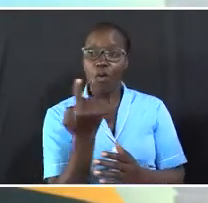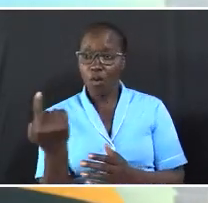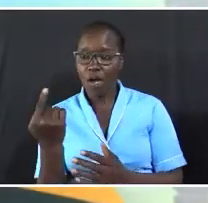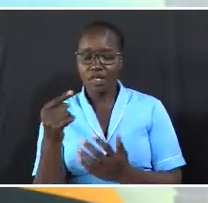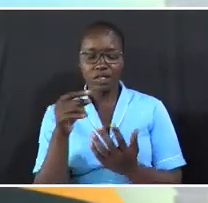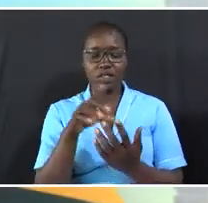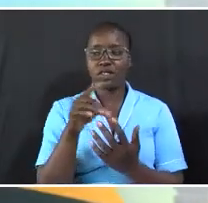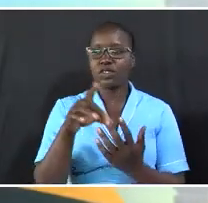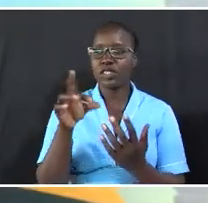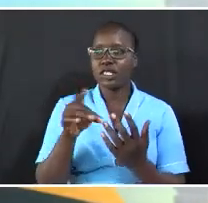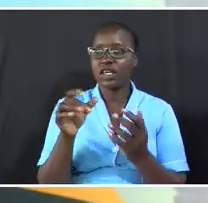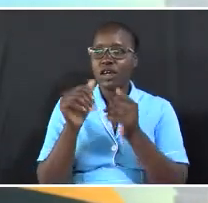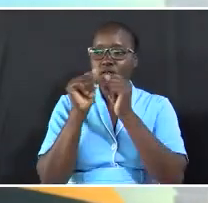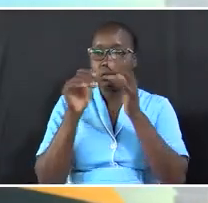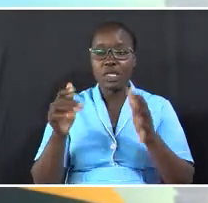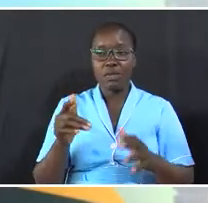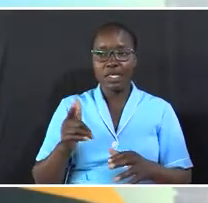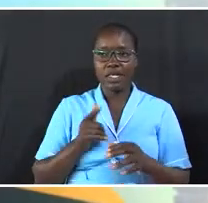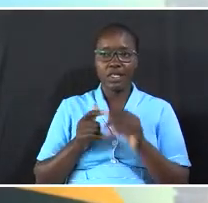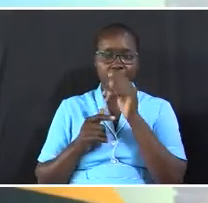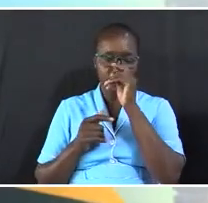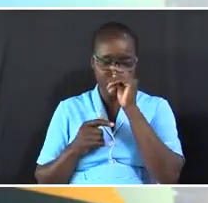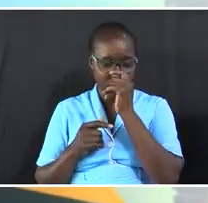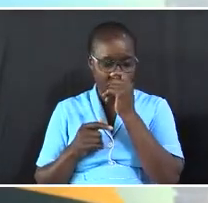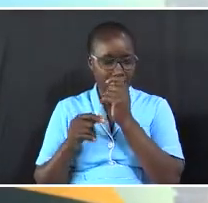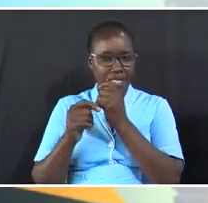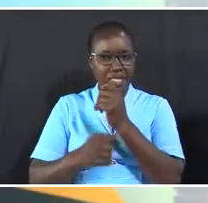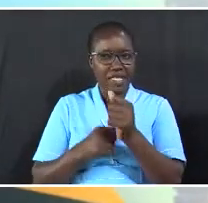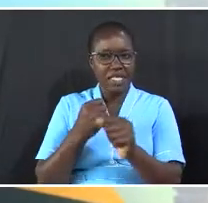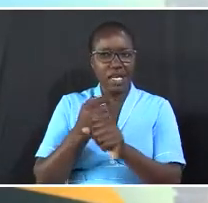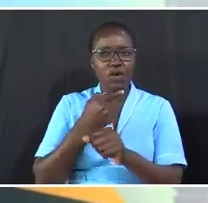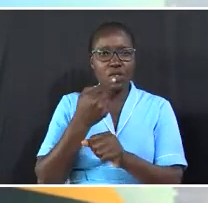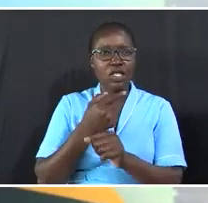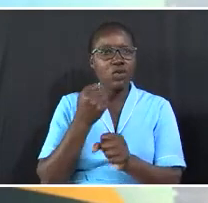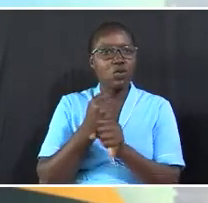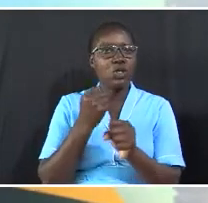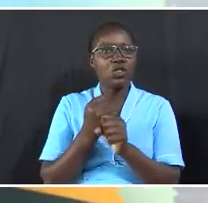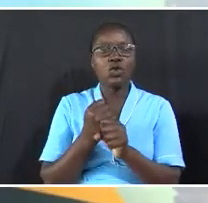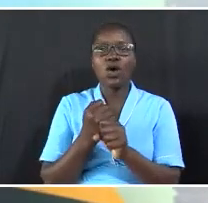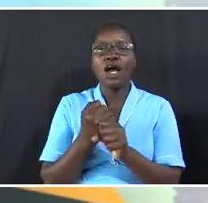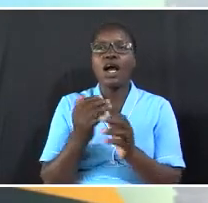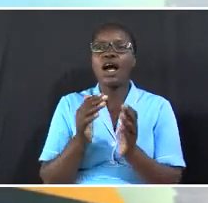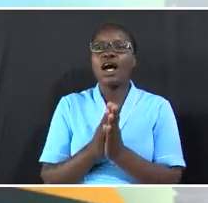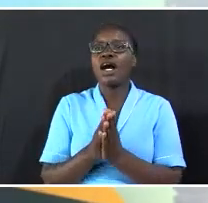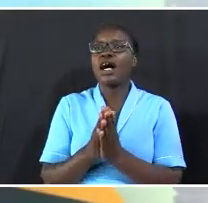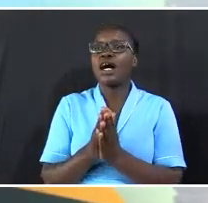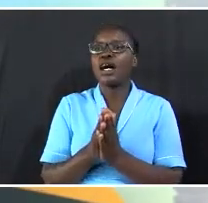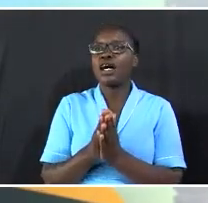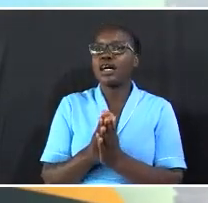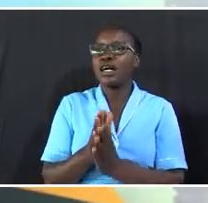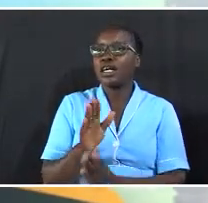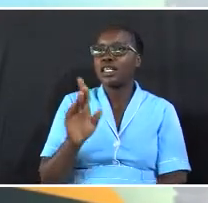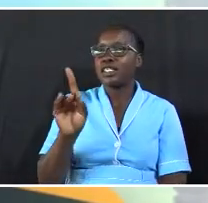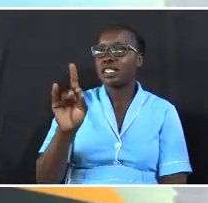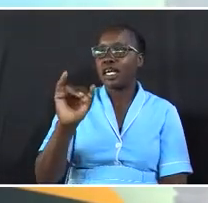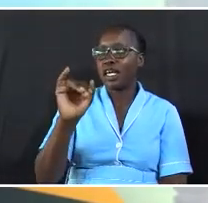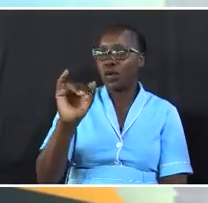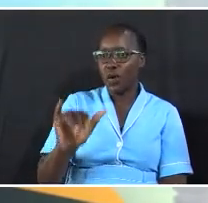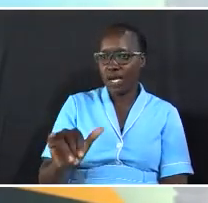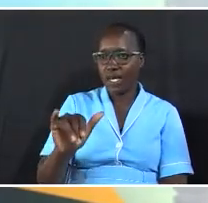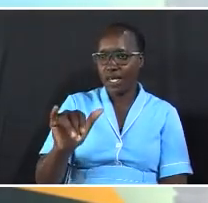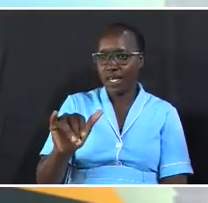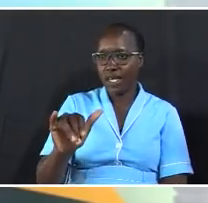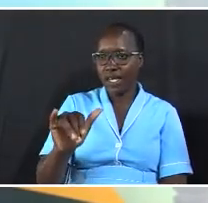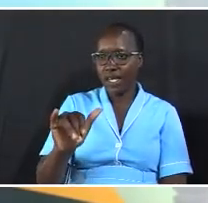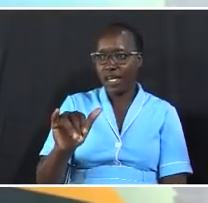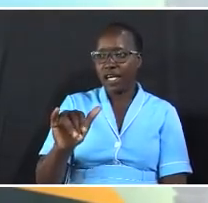have been blessed by the ladies. This year we said we are going to do a DIY. You know what is a DIY? It's